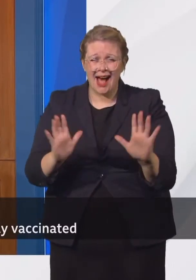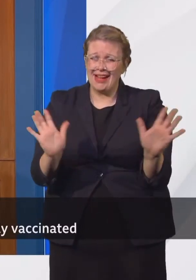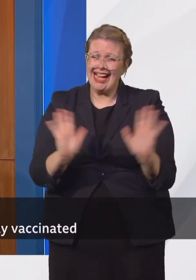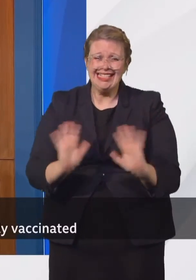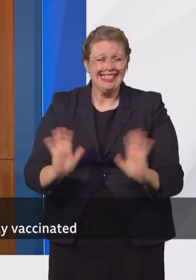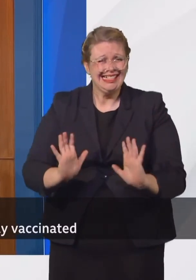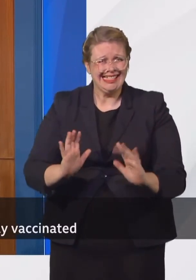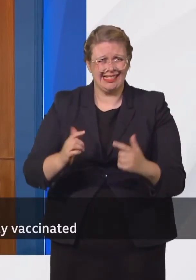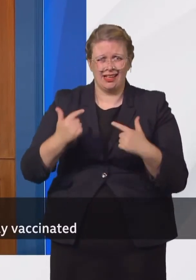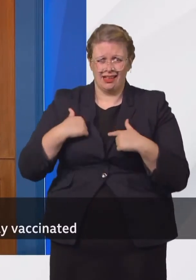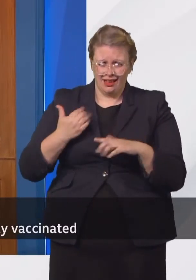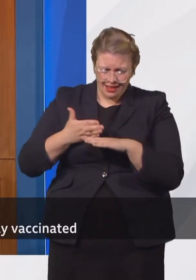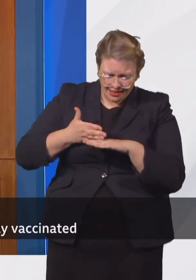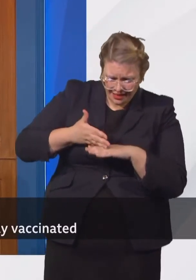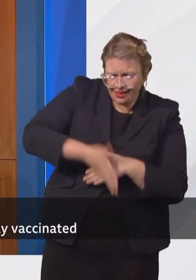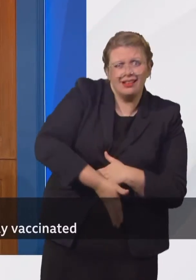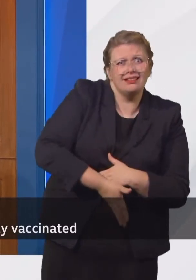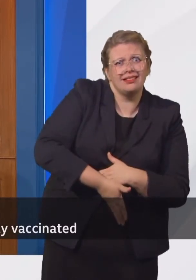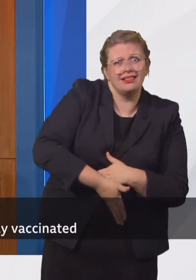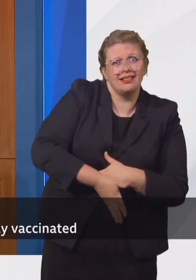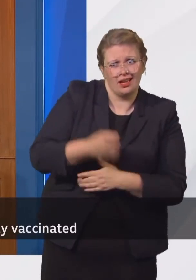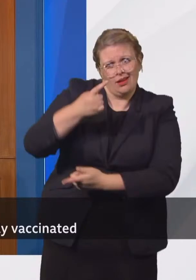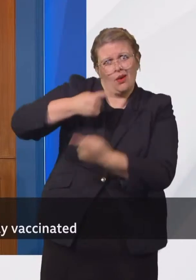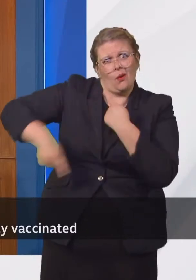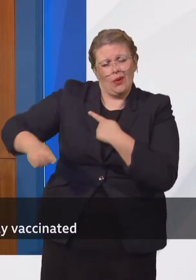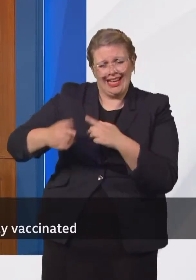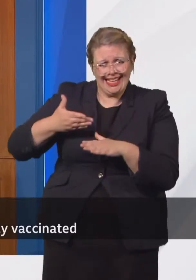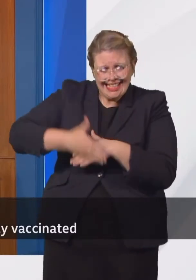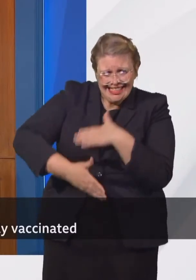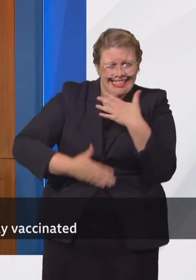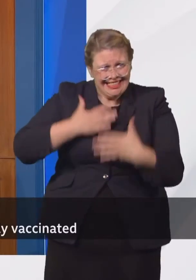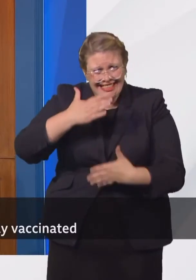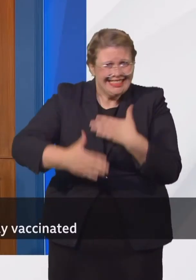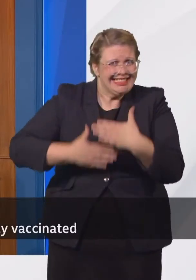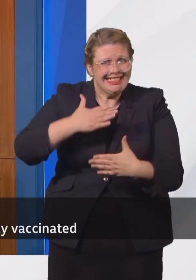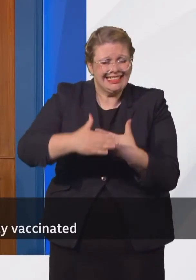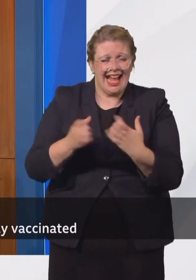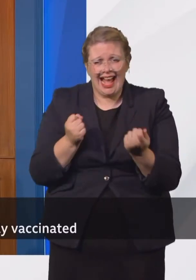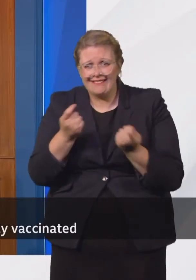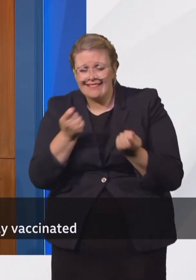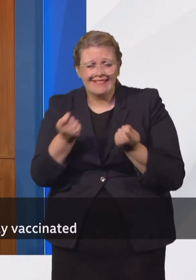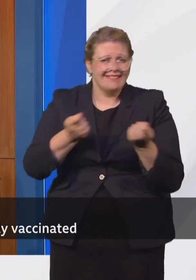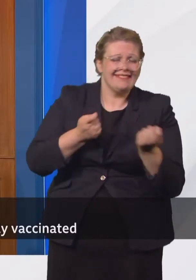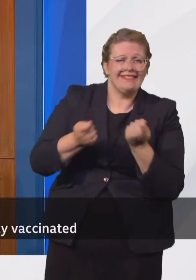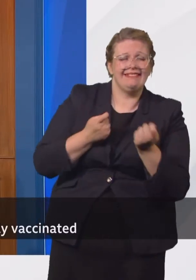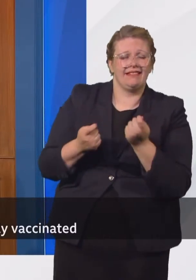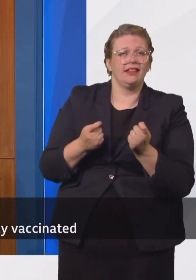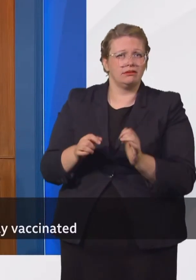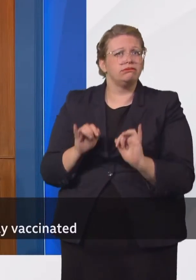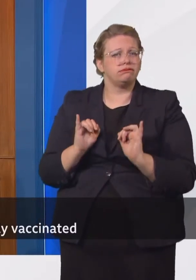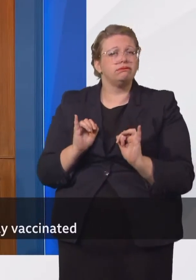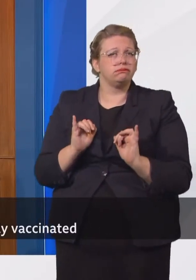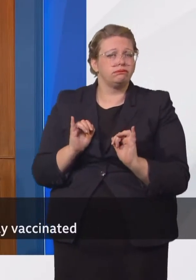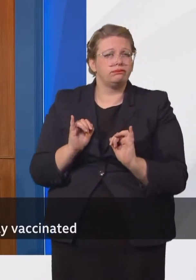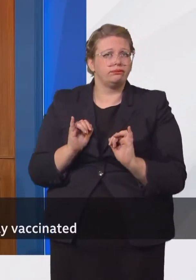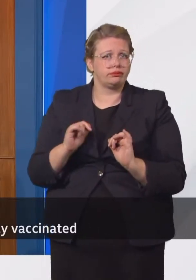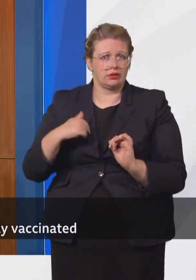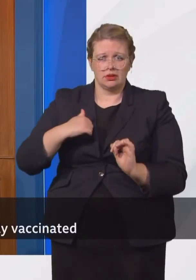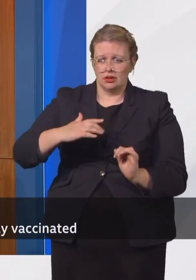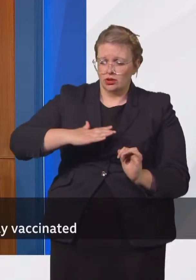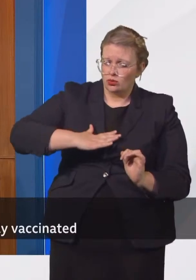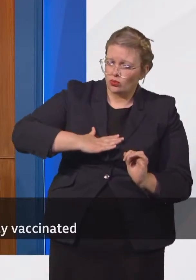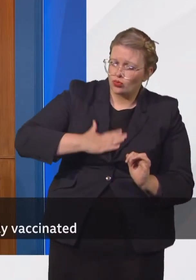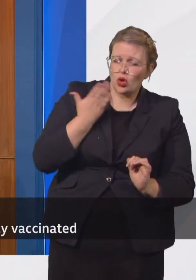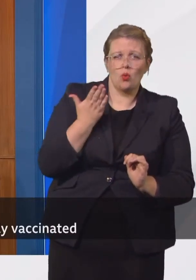engaged in cementing in the gains that we've made and making sure that we don't have anything like the same kind